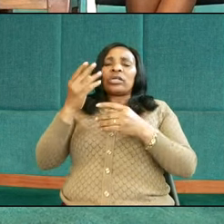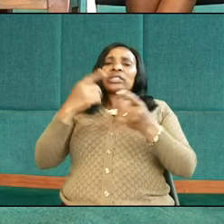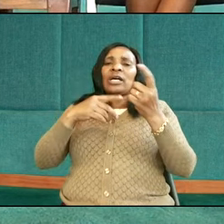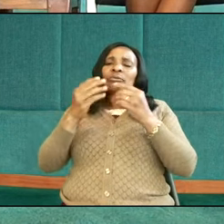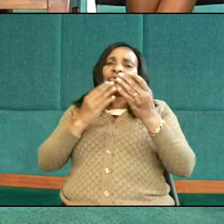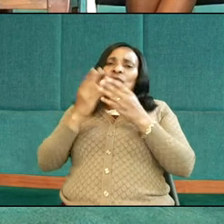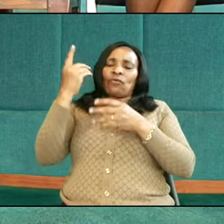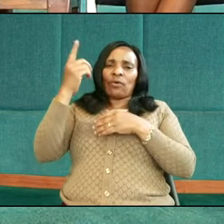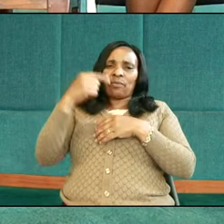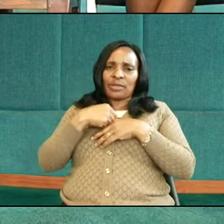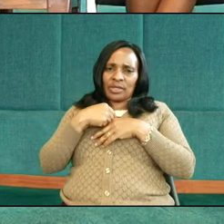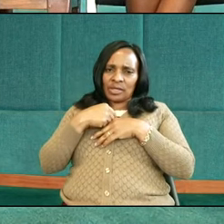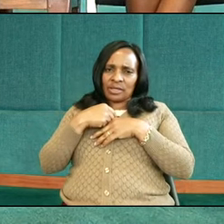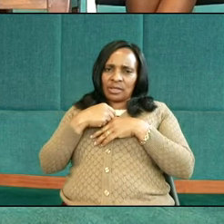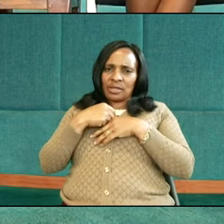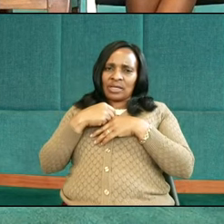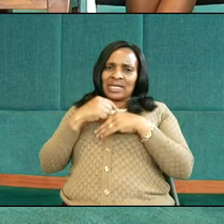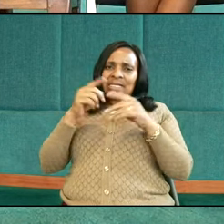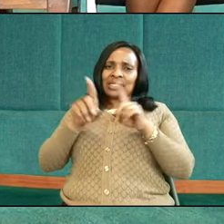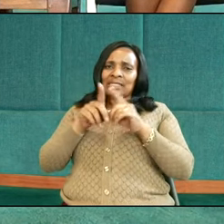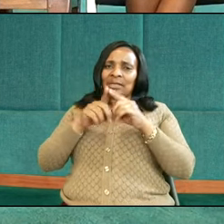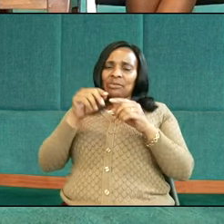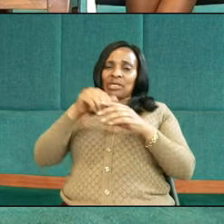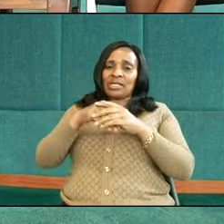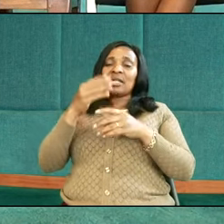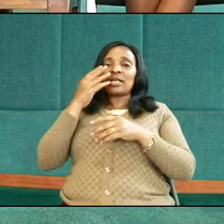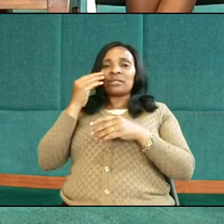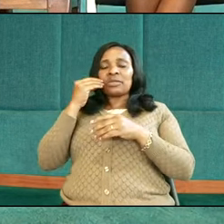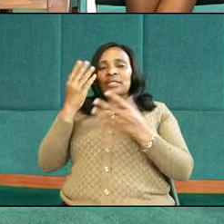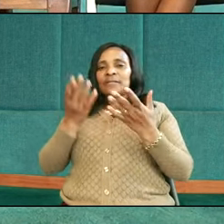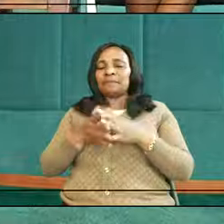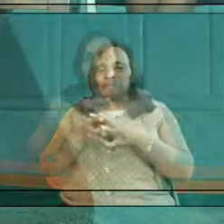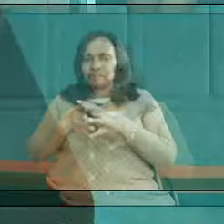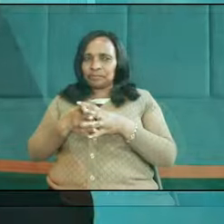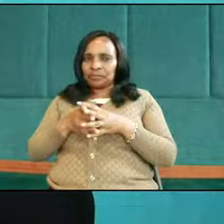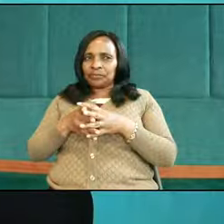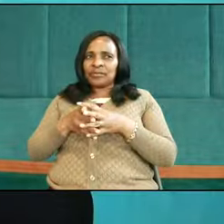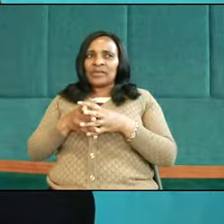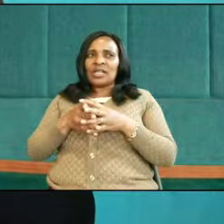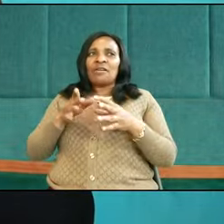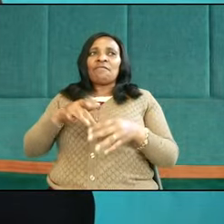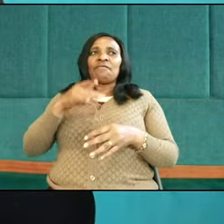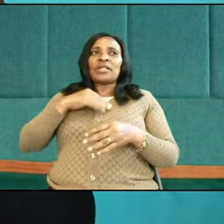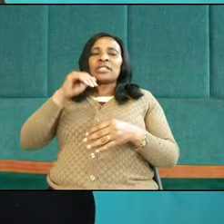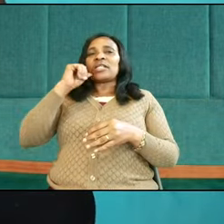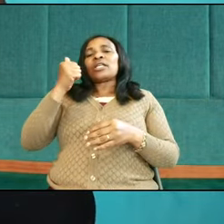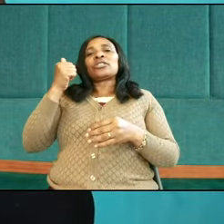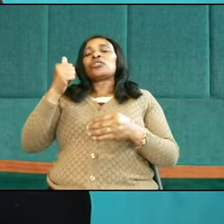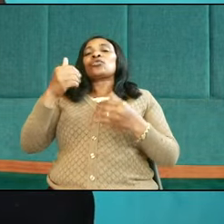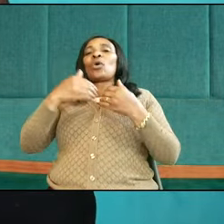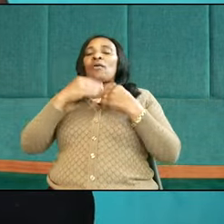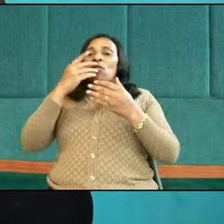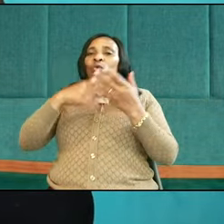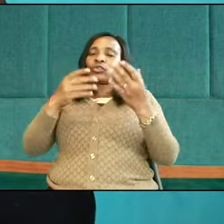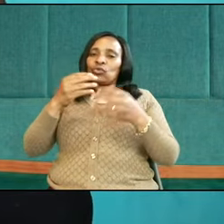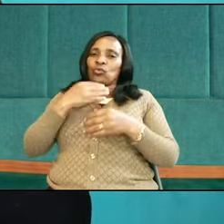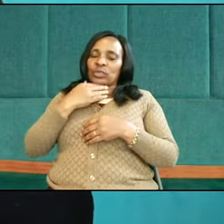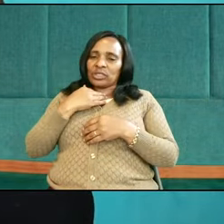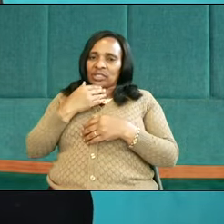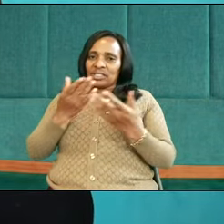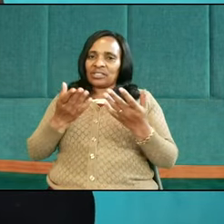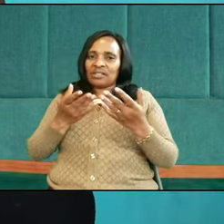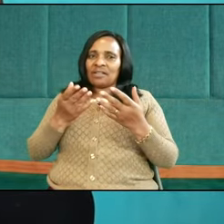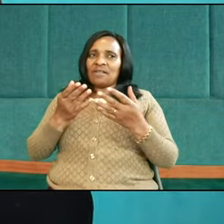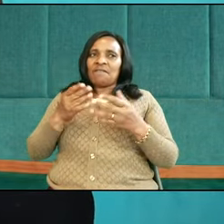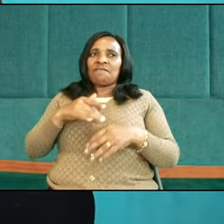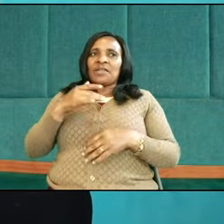me, like. Okay, my particular experience is, I think it feels nice to get what you want. Mm-hmm. As in, for real, it actually